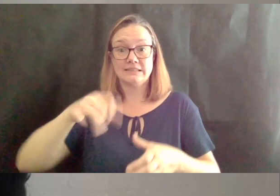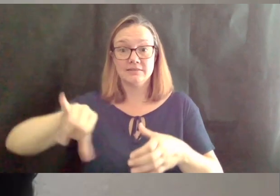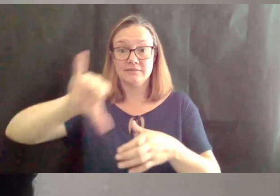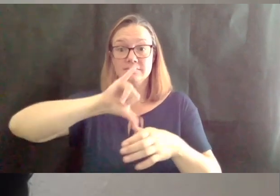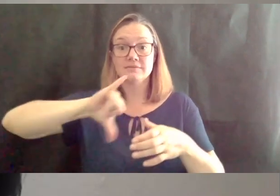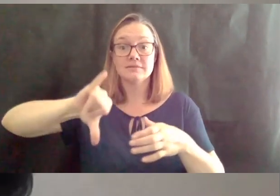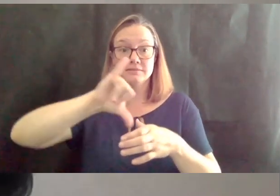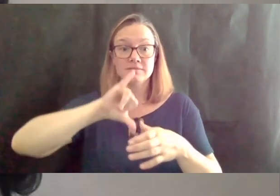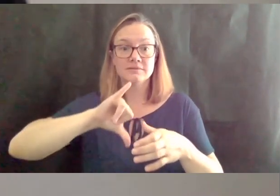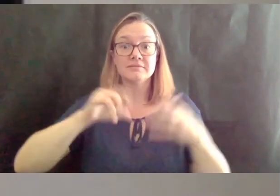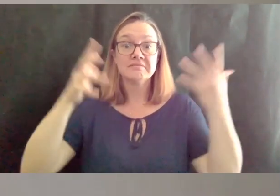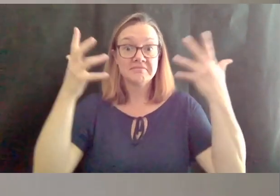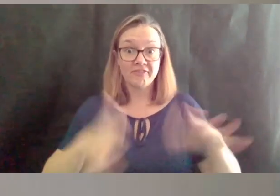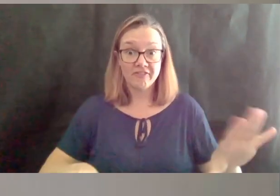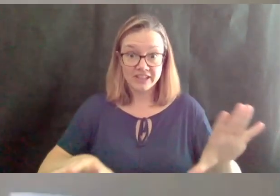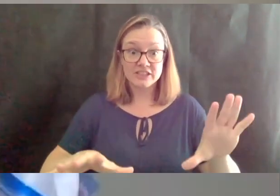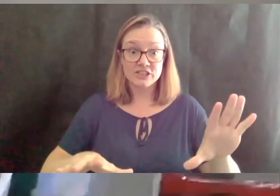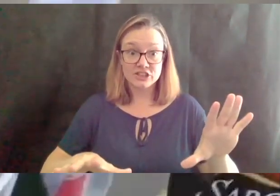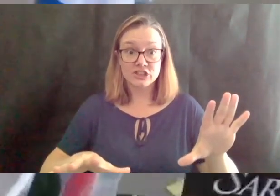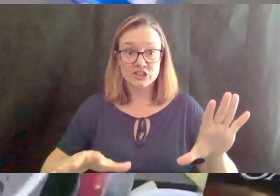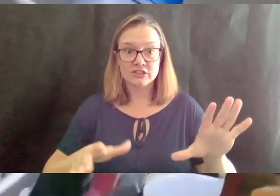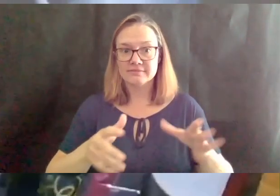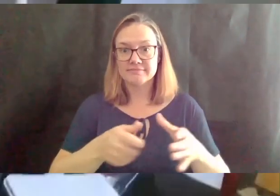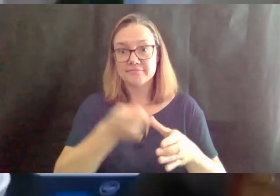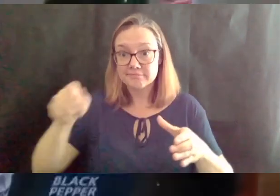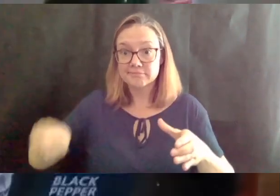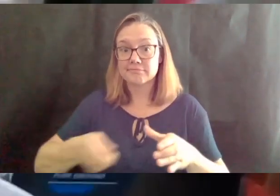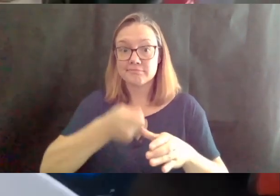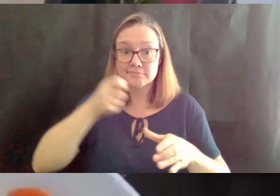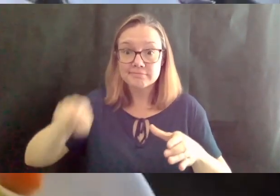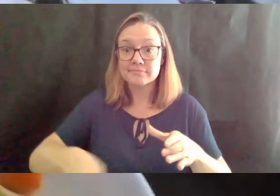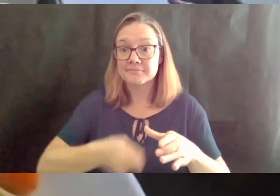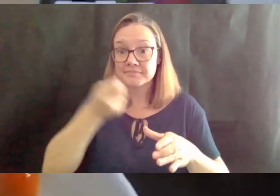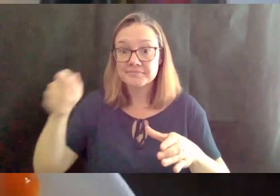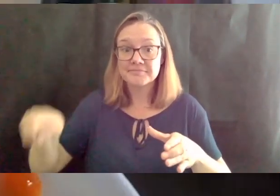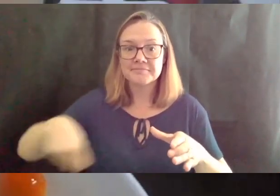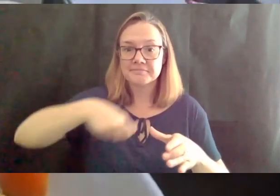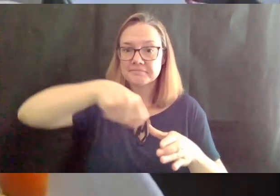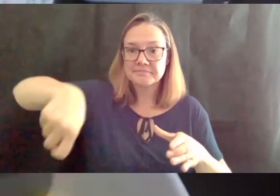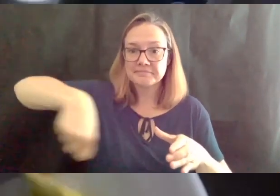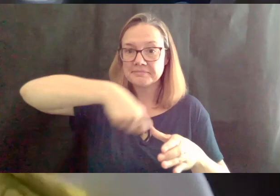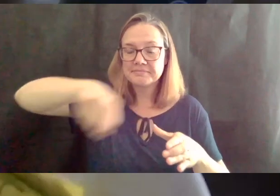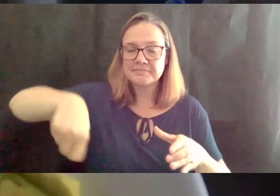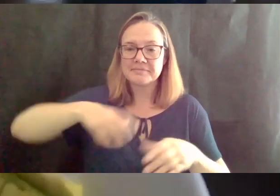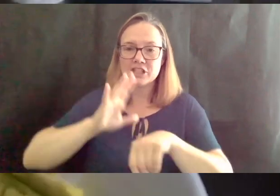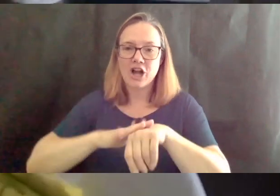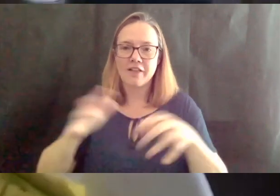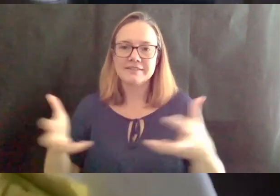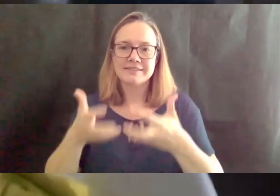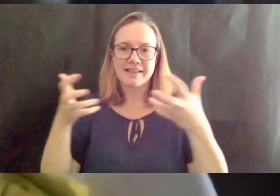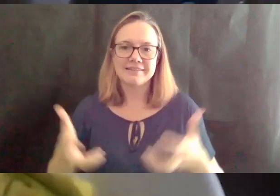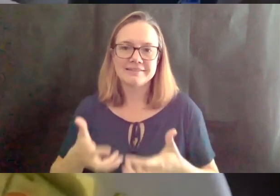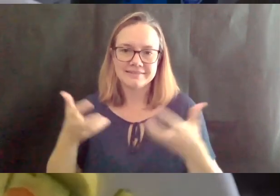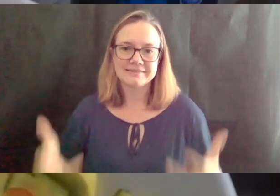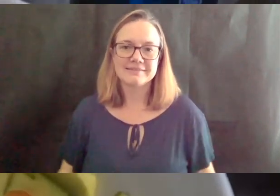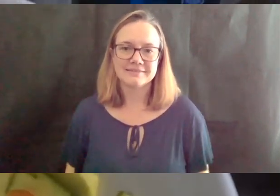Once the dressing is made, the thing left to do is just drizzle it on the salad.